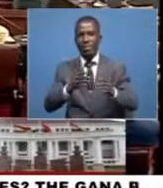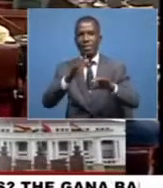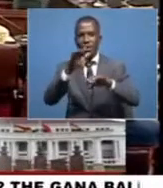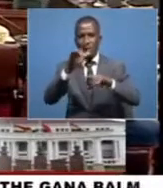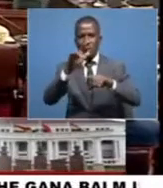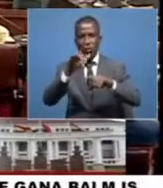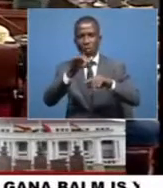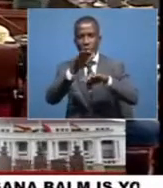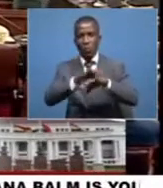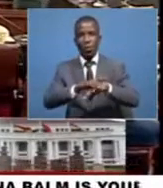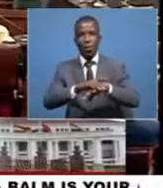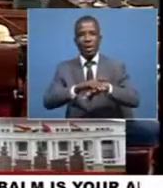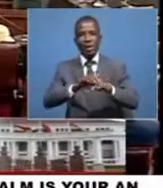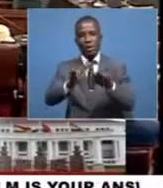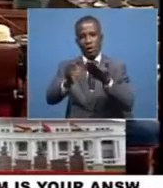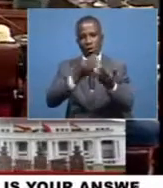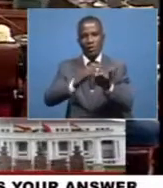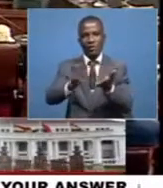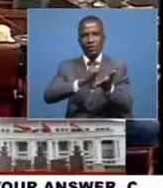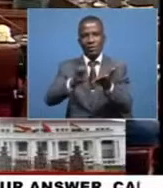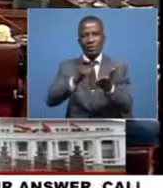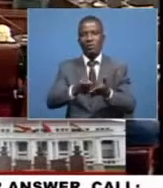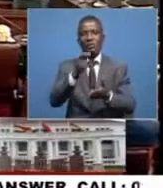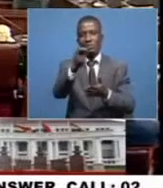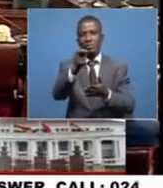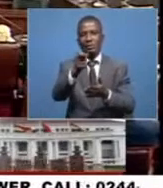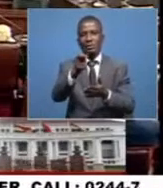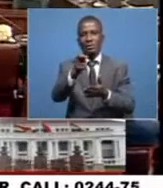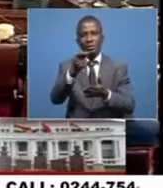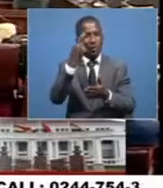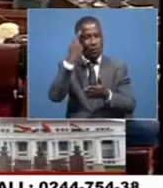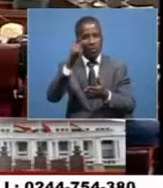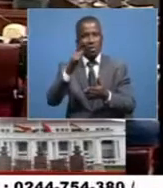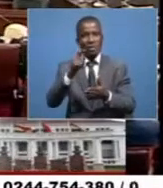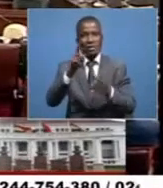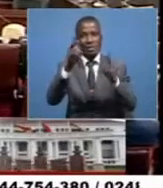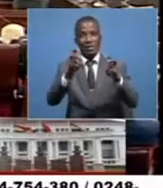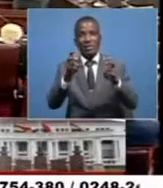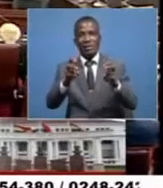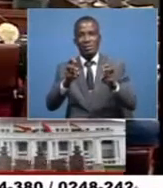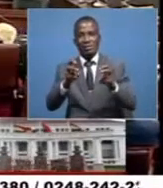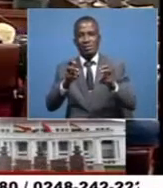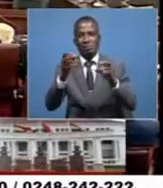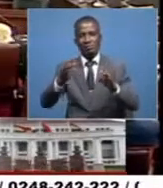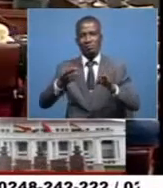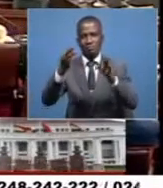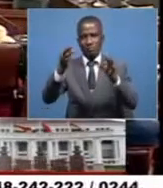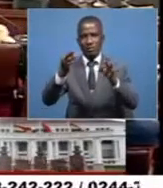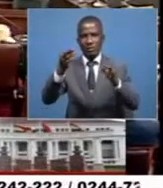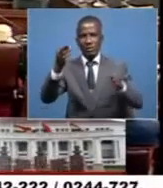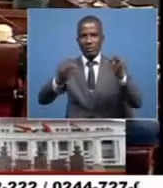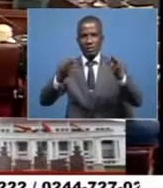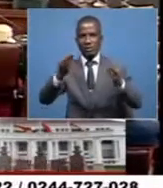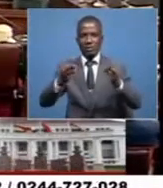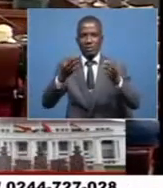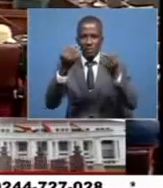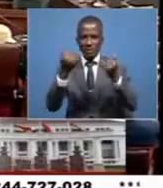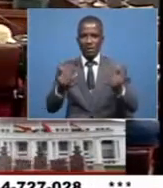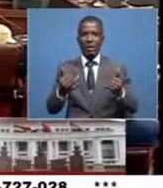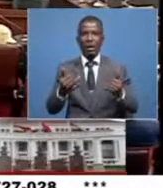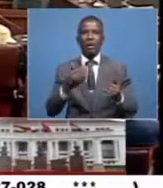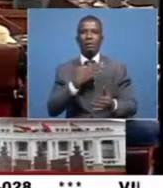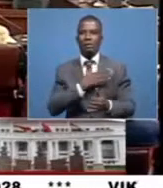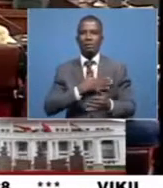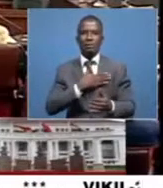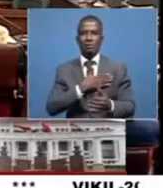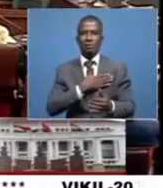the written addresses or submissions so far for the petition to be adjourned for judgment. So we will